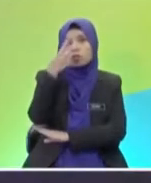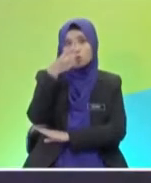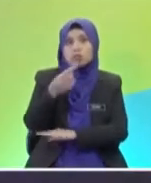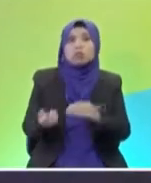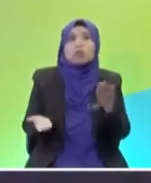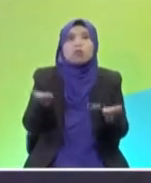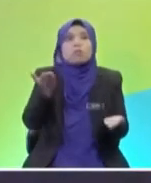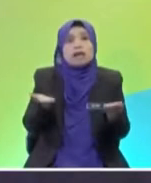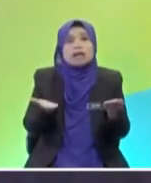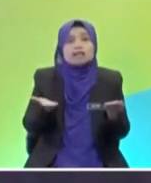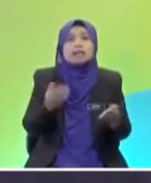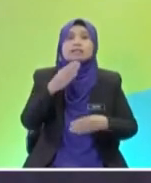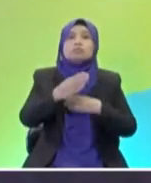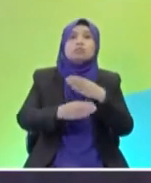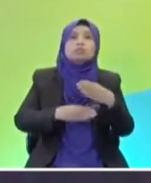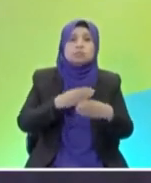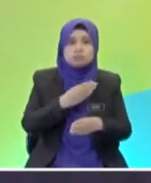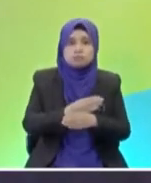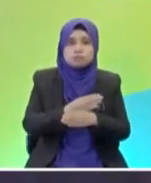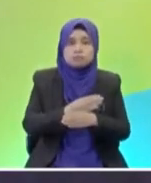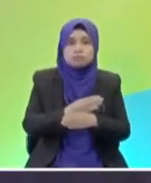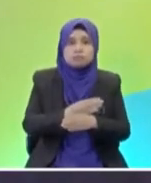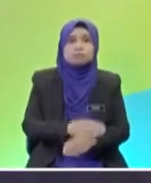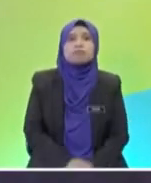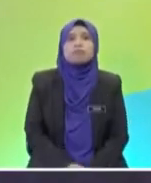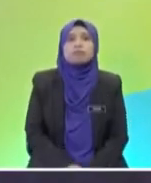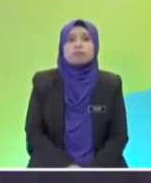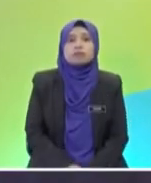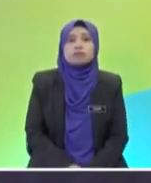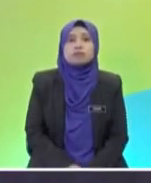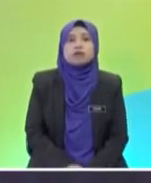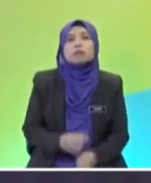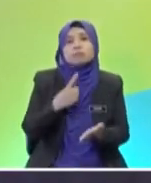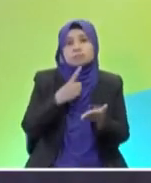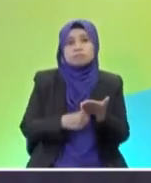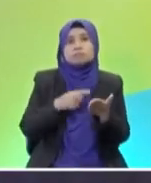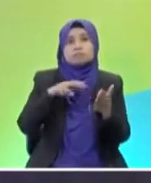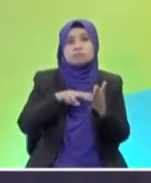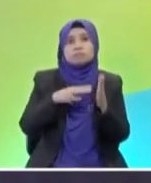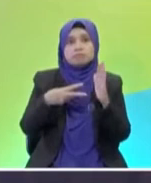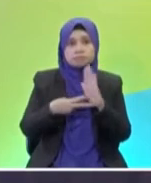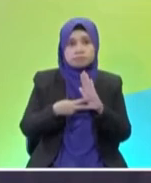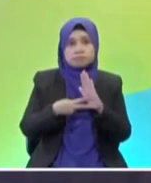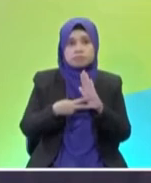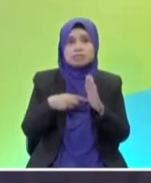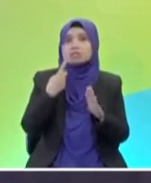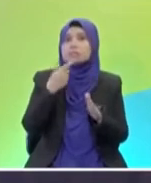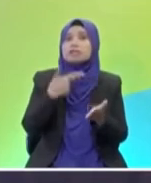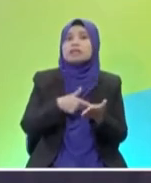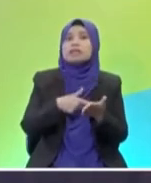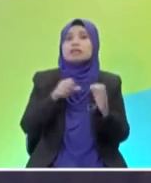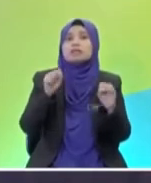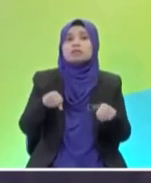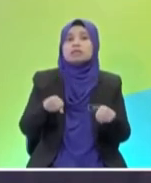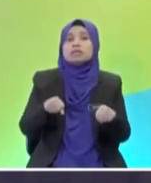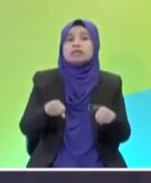Arisha. Good. Okay, so that's the one. And let us ask what's the meaning of conservation. Okay, who wanna tell me what's the meaning of